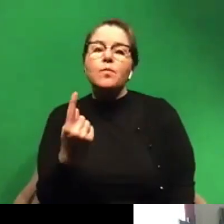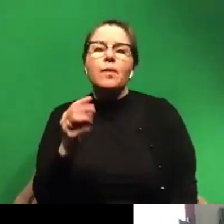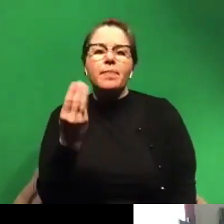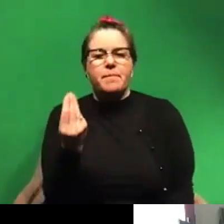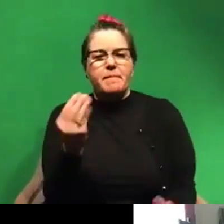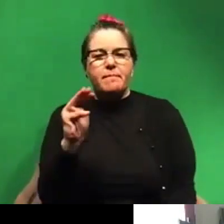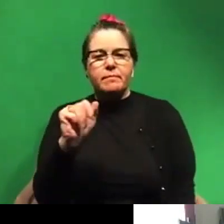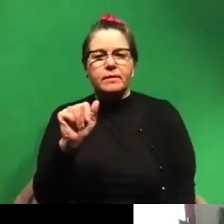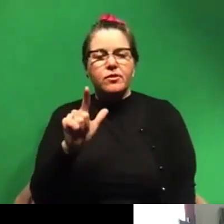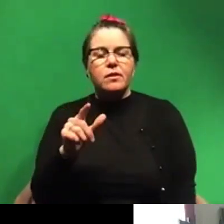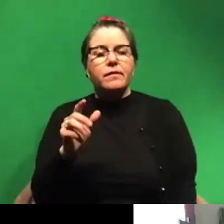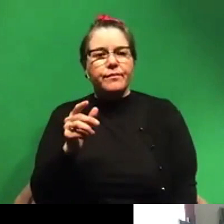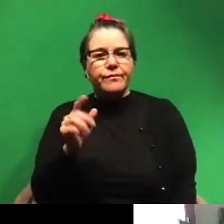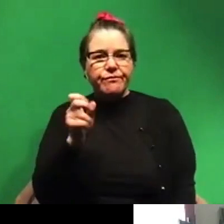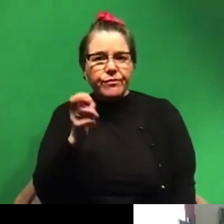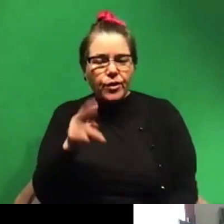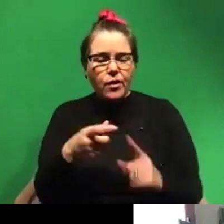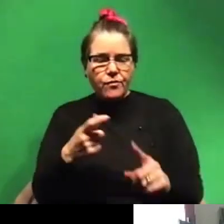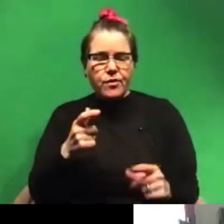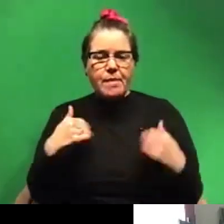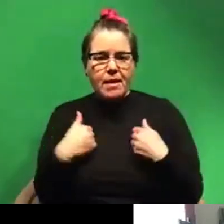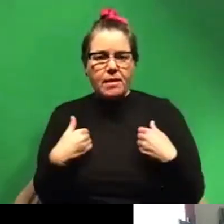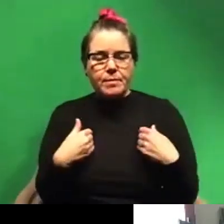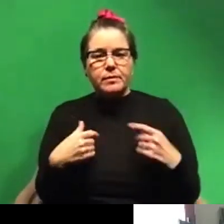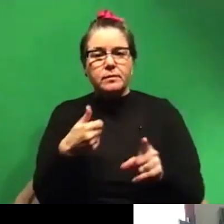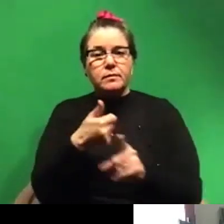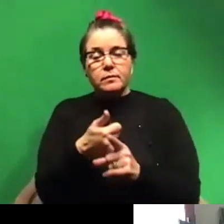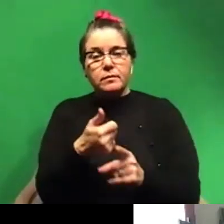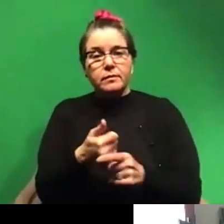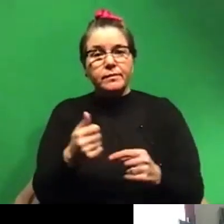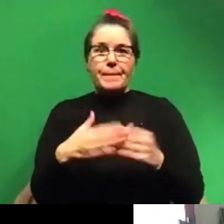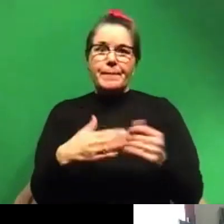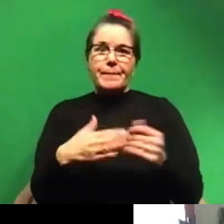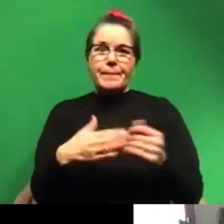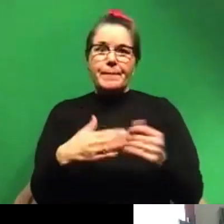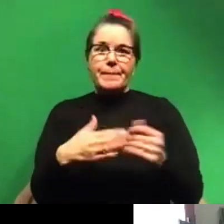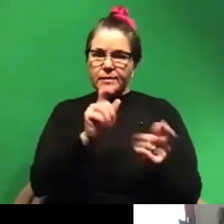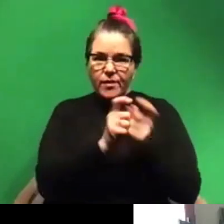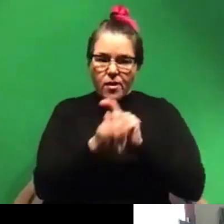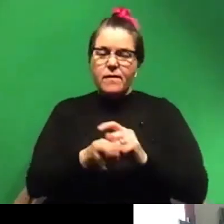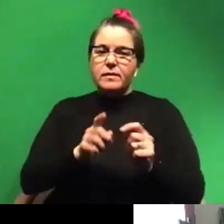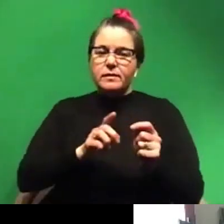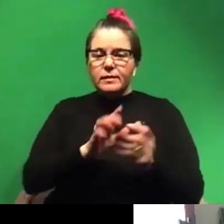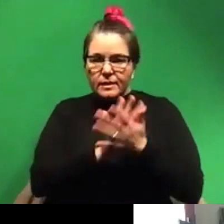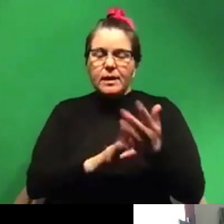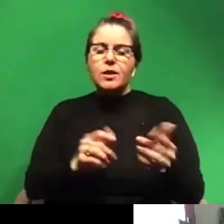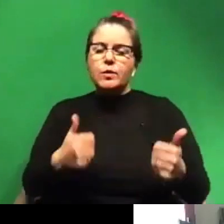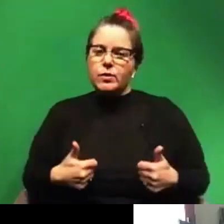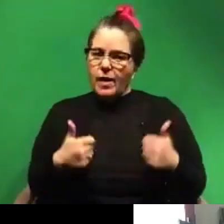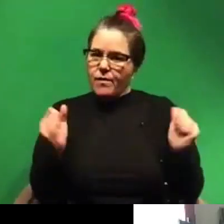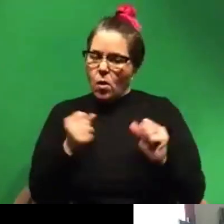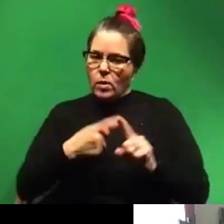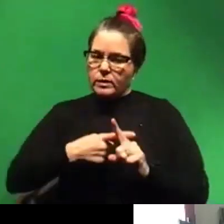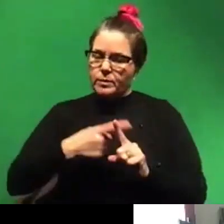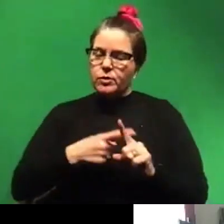it's furs from animals that are built, that have evolved to survive these cold temperatures. So they have different